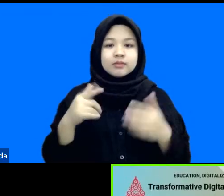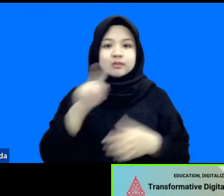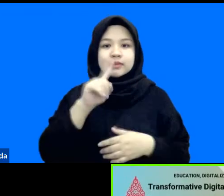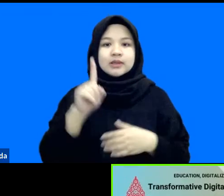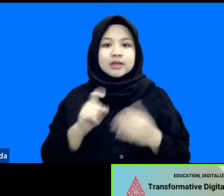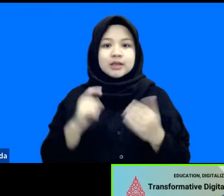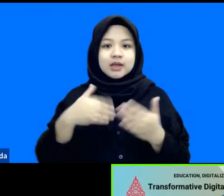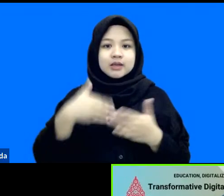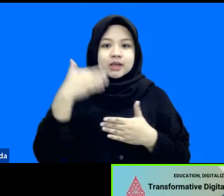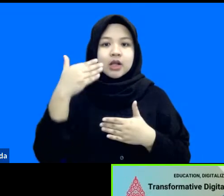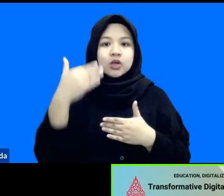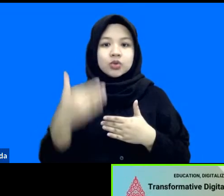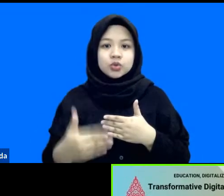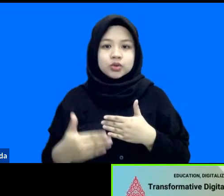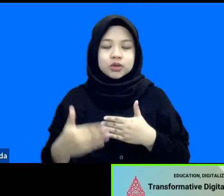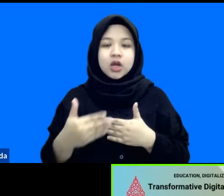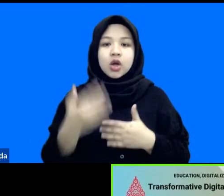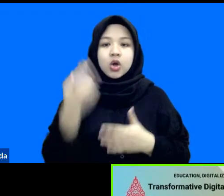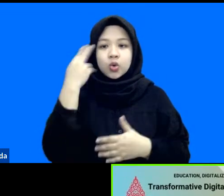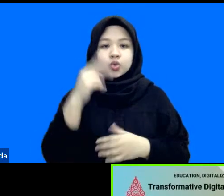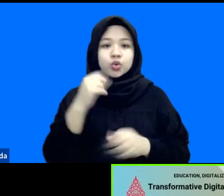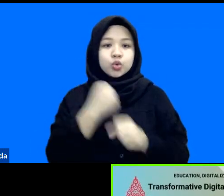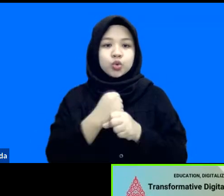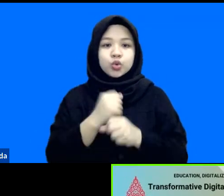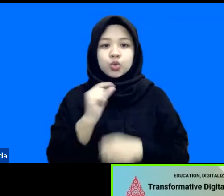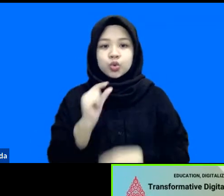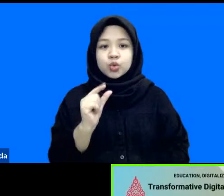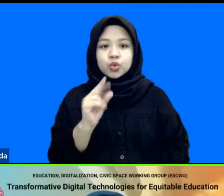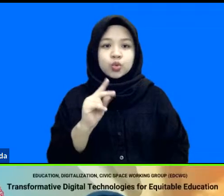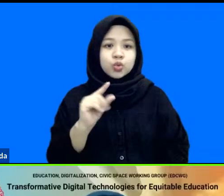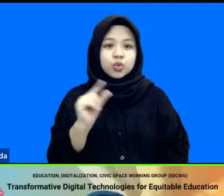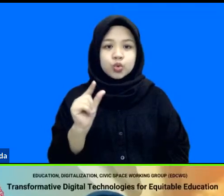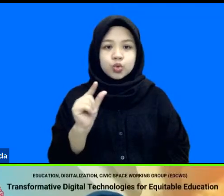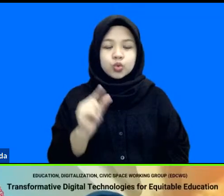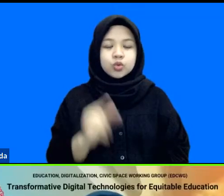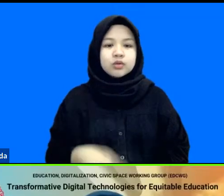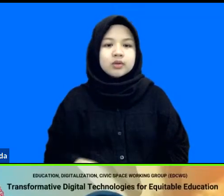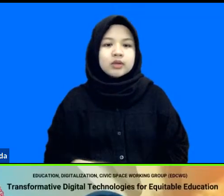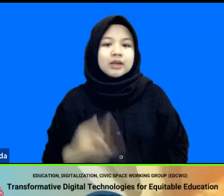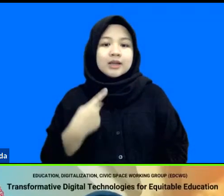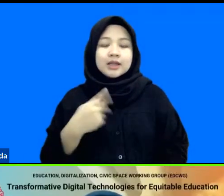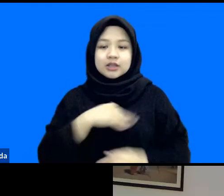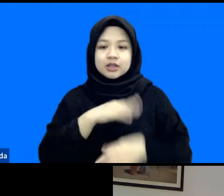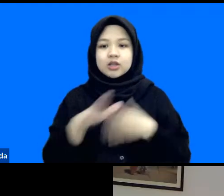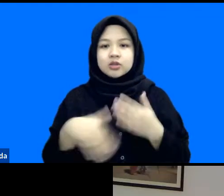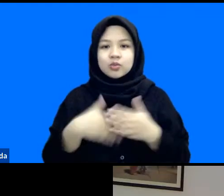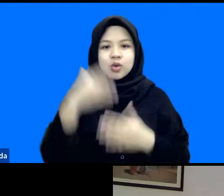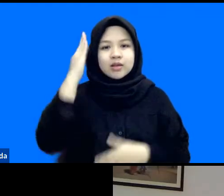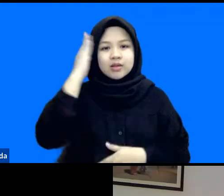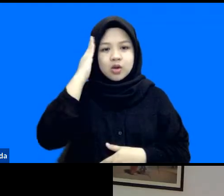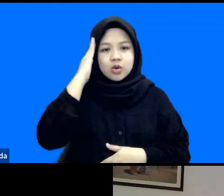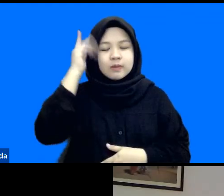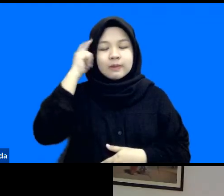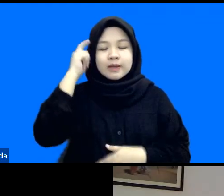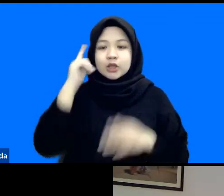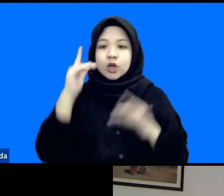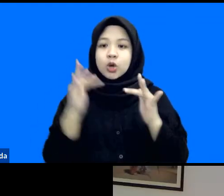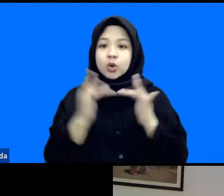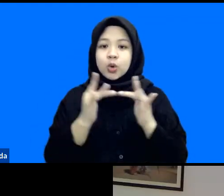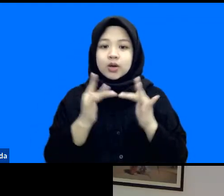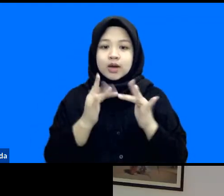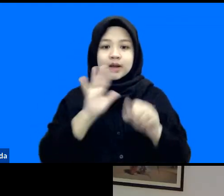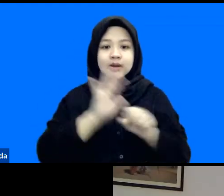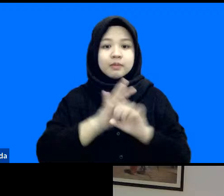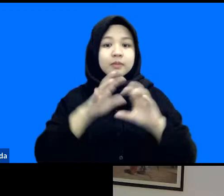Guru and Rachel Arini. We all know that the massive online learning during COVID-19 pandemic has fostered children data